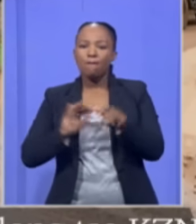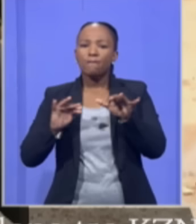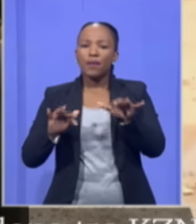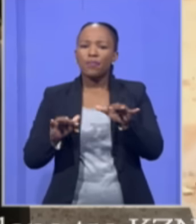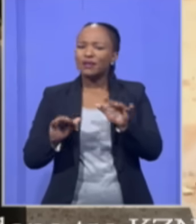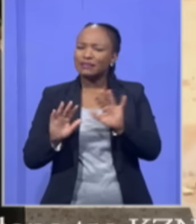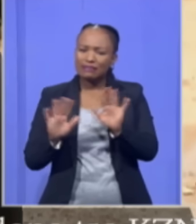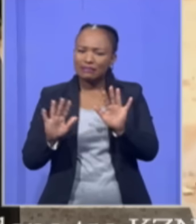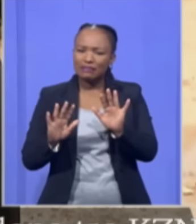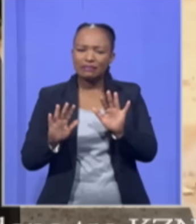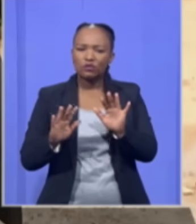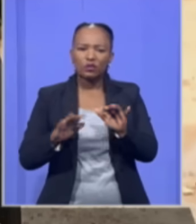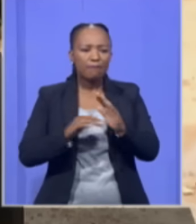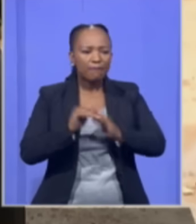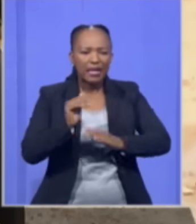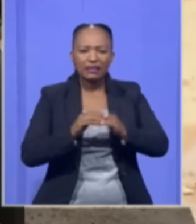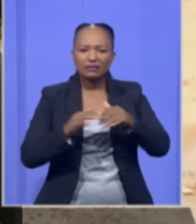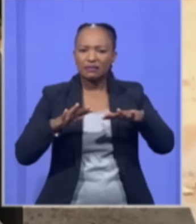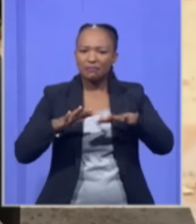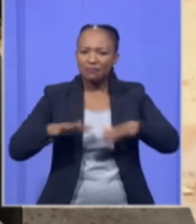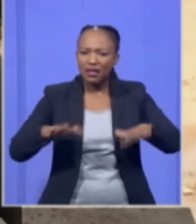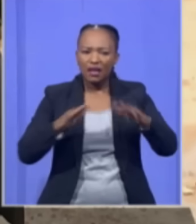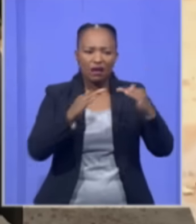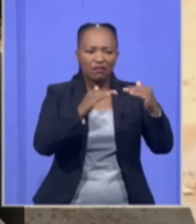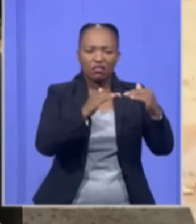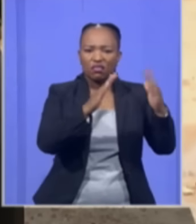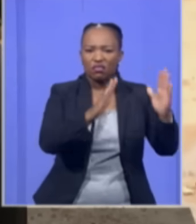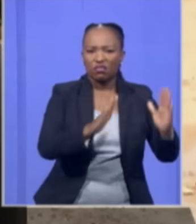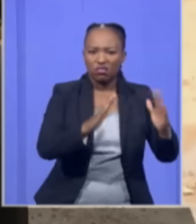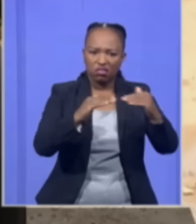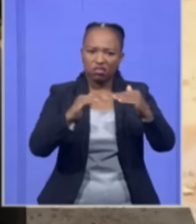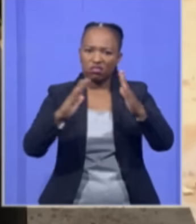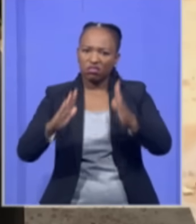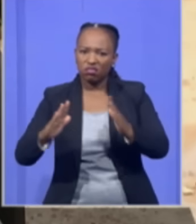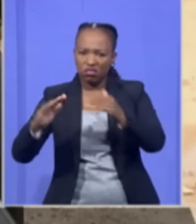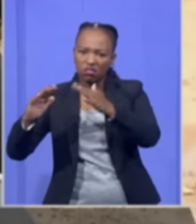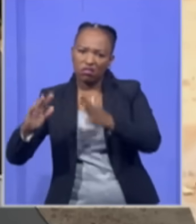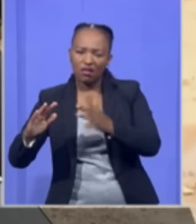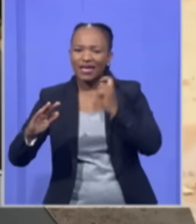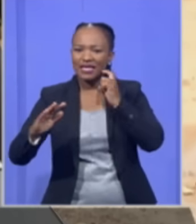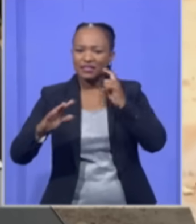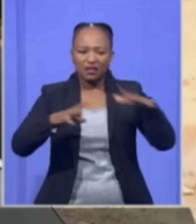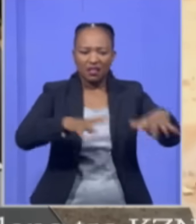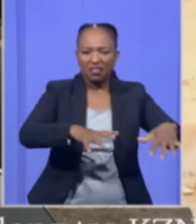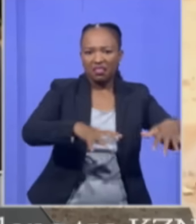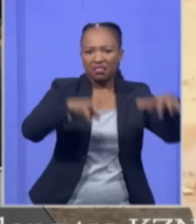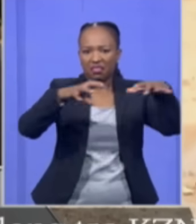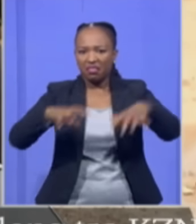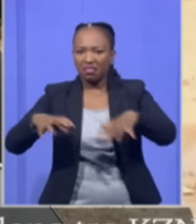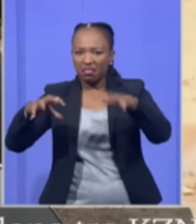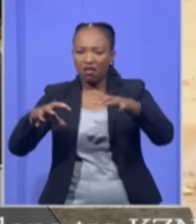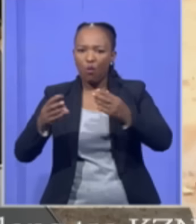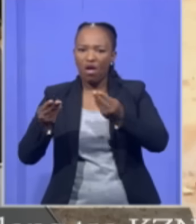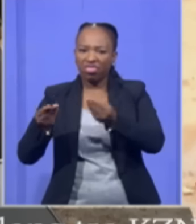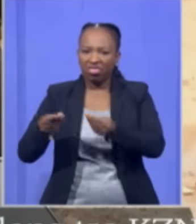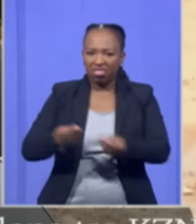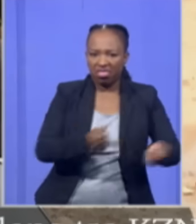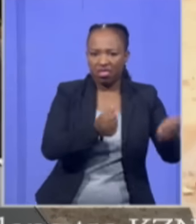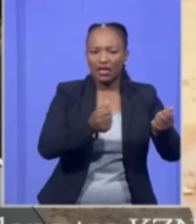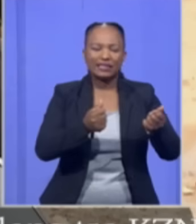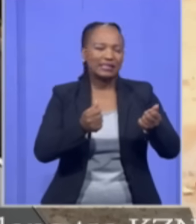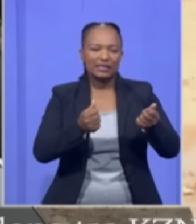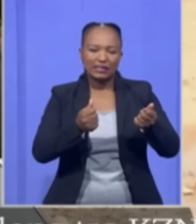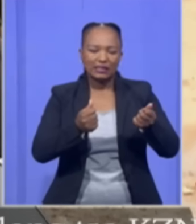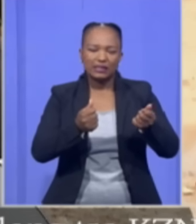areas that are, are prone to, floods, that are prone to mudslides and landslides. There are